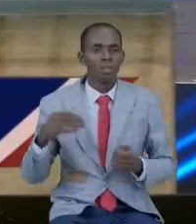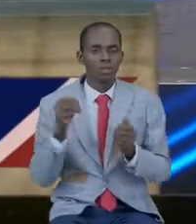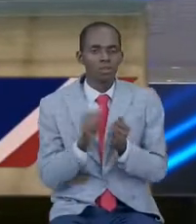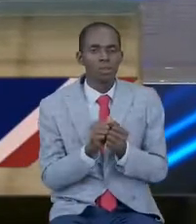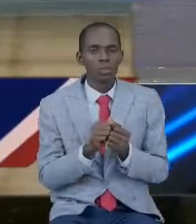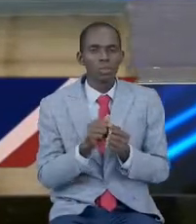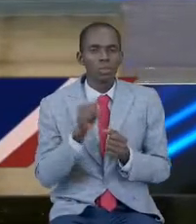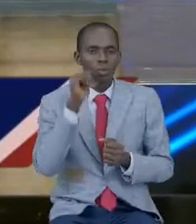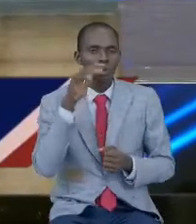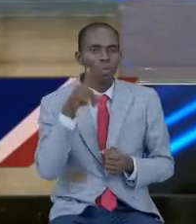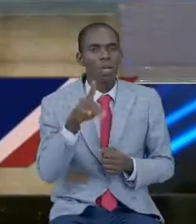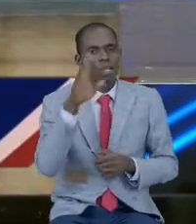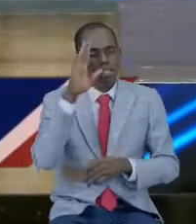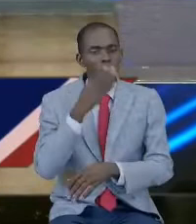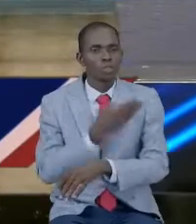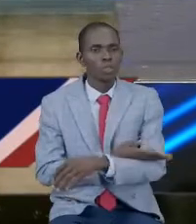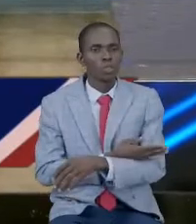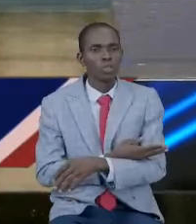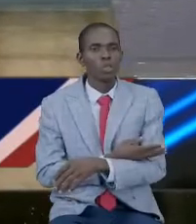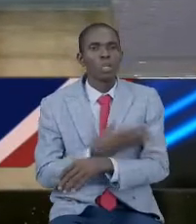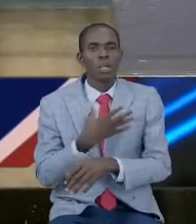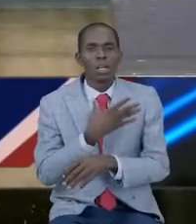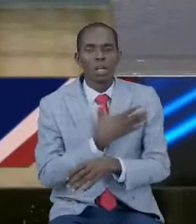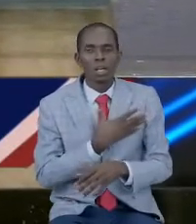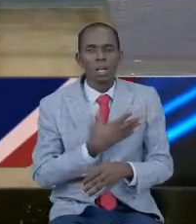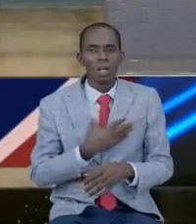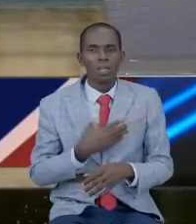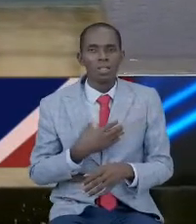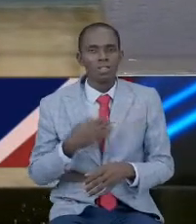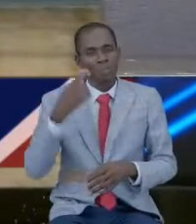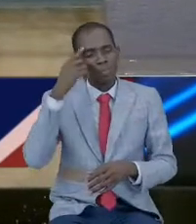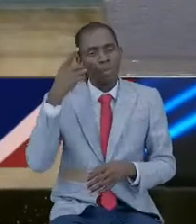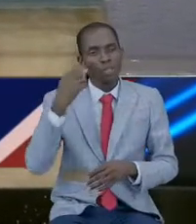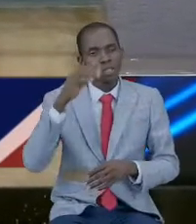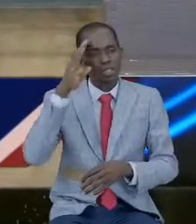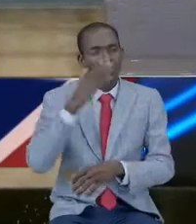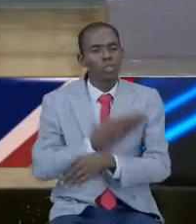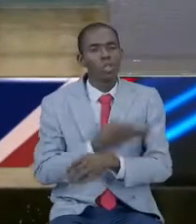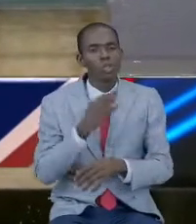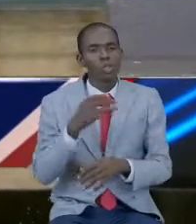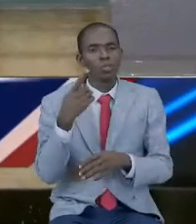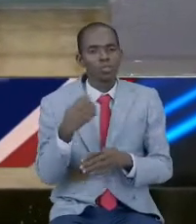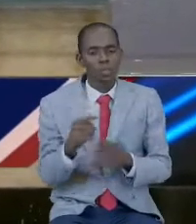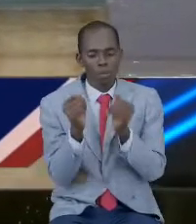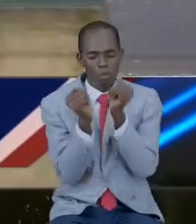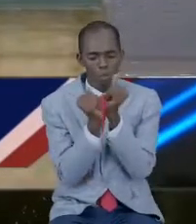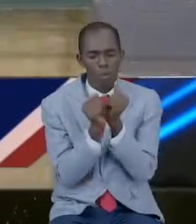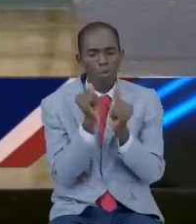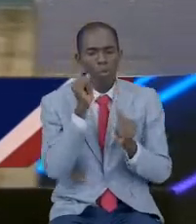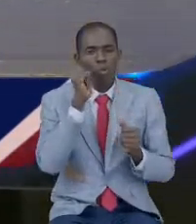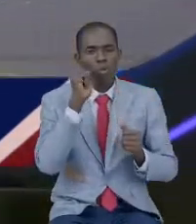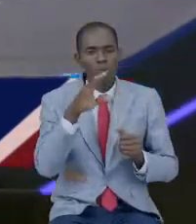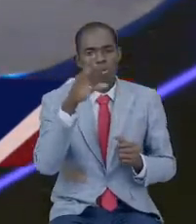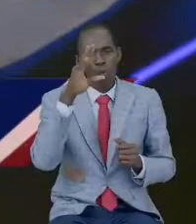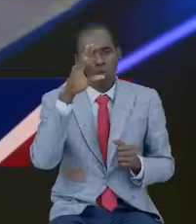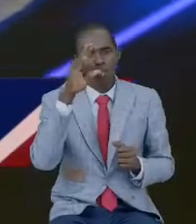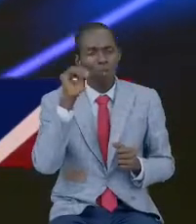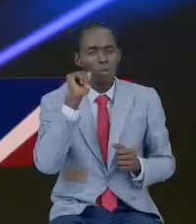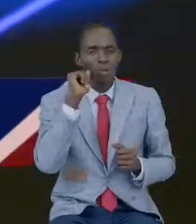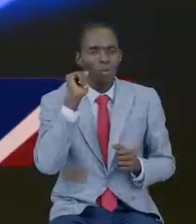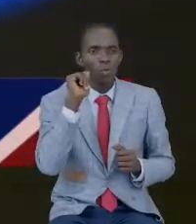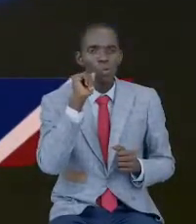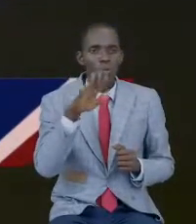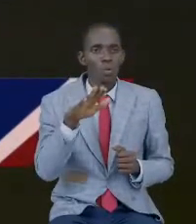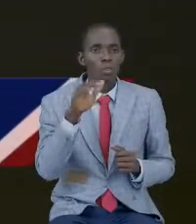and the son of the, for the son of the bondwoman shall not be heir with